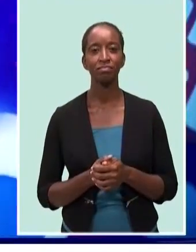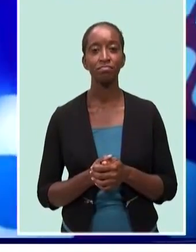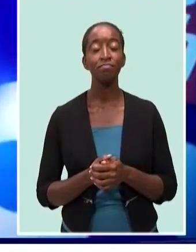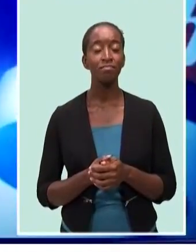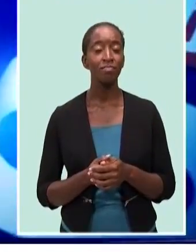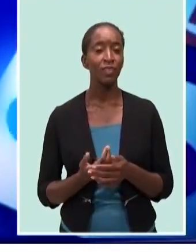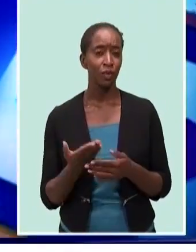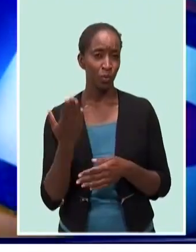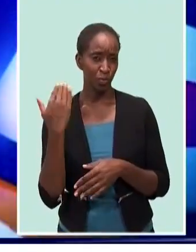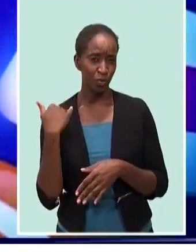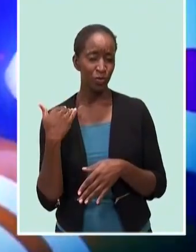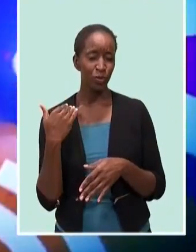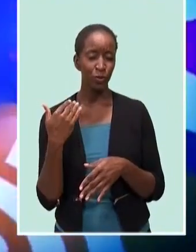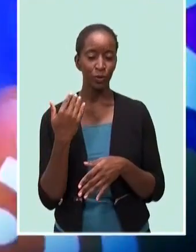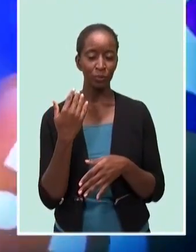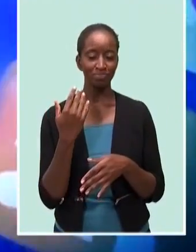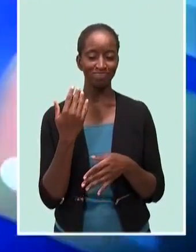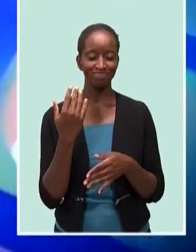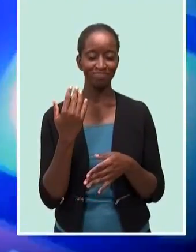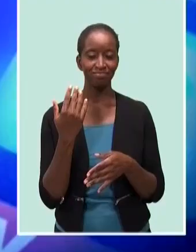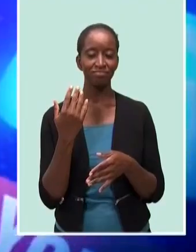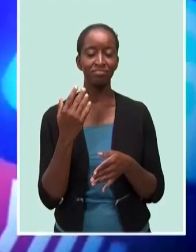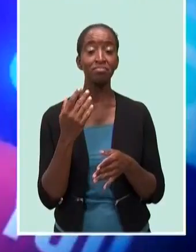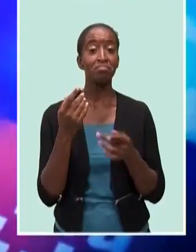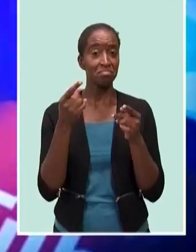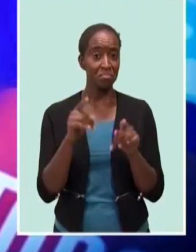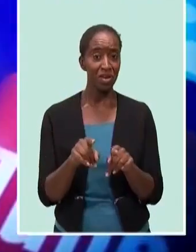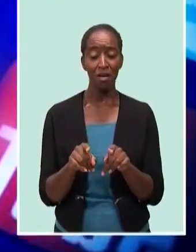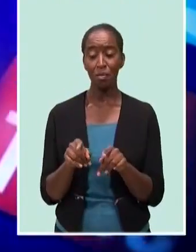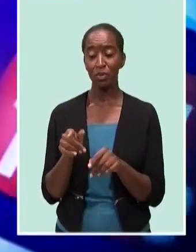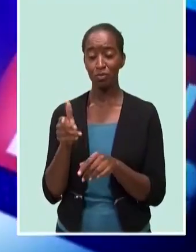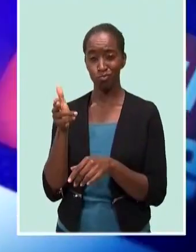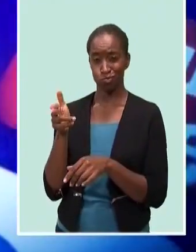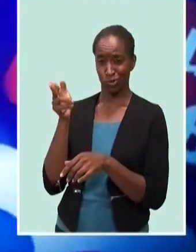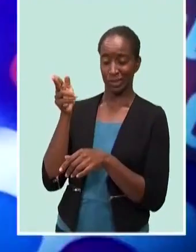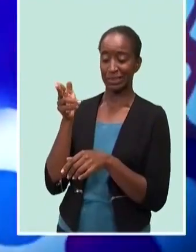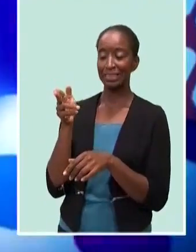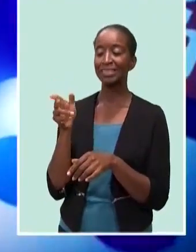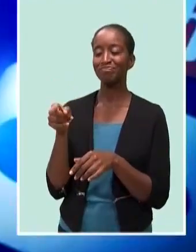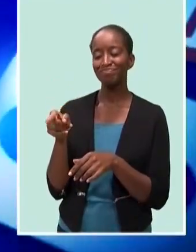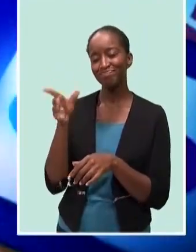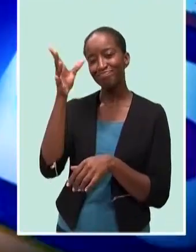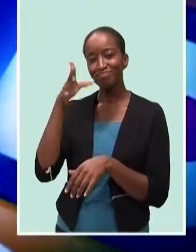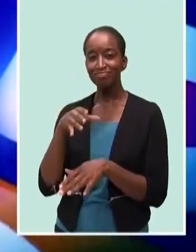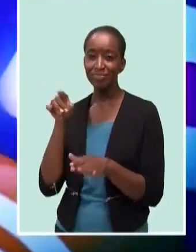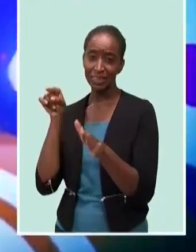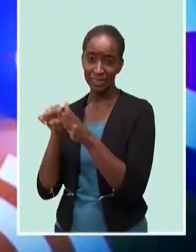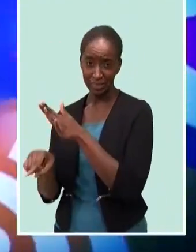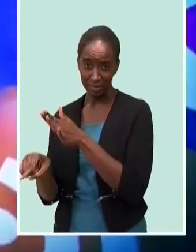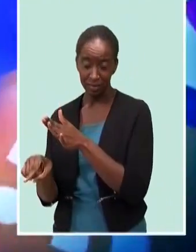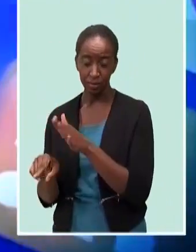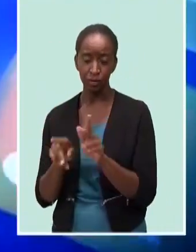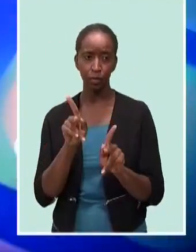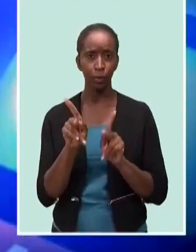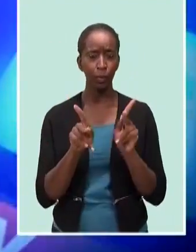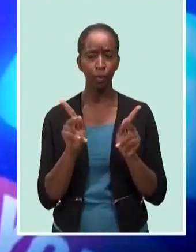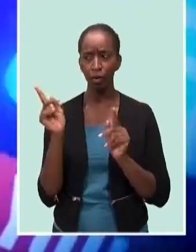And we say hello again now to Lisa, who is now in our social media corner to tell us what is trending. Good evening again, Lisa. Thanks and welcome